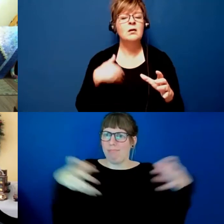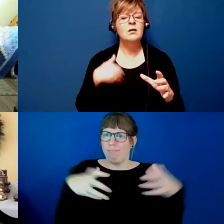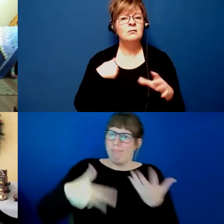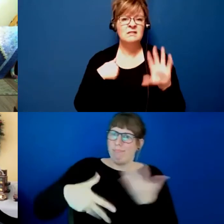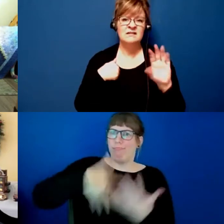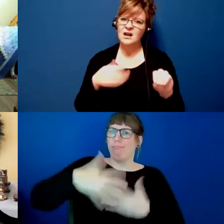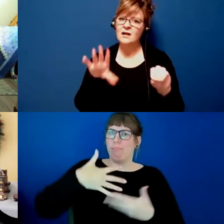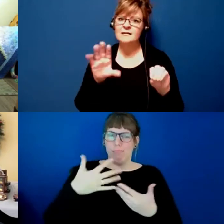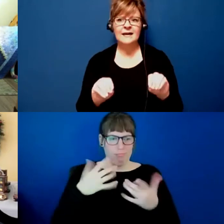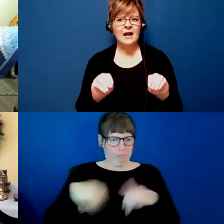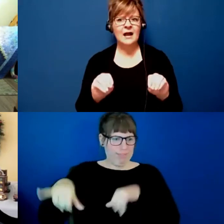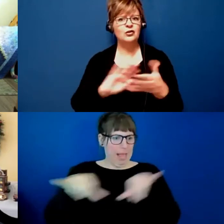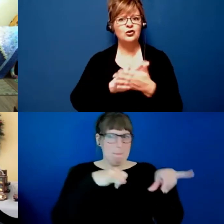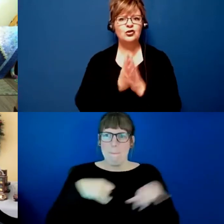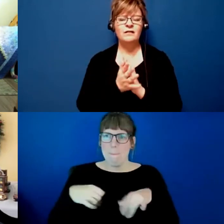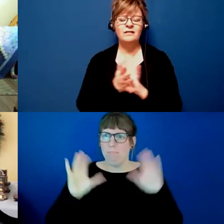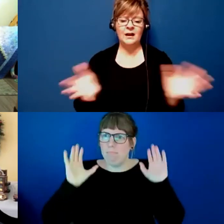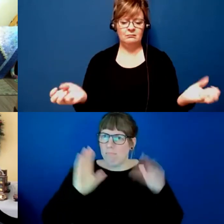also means that